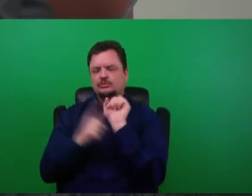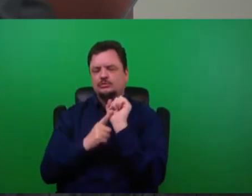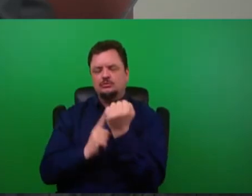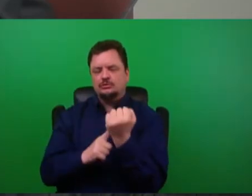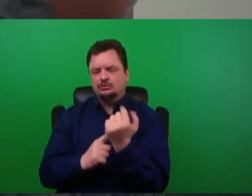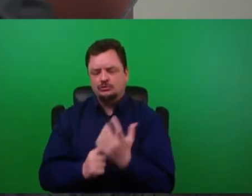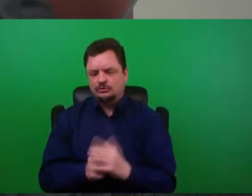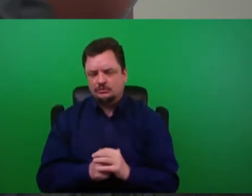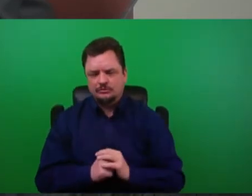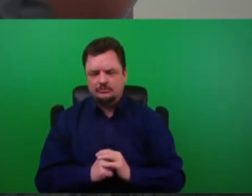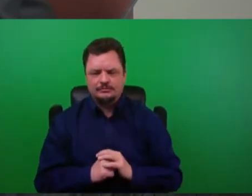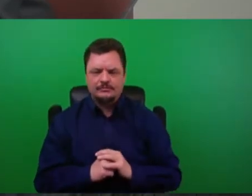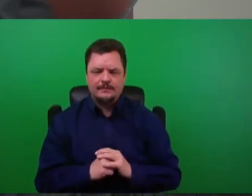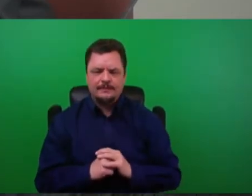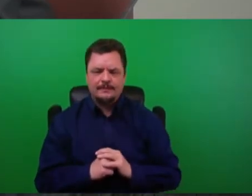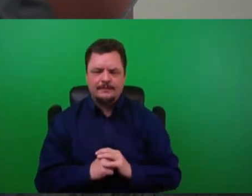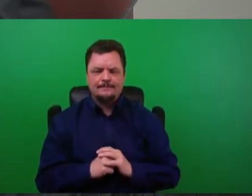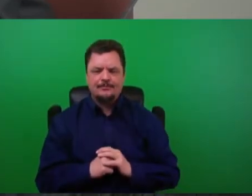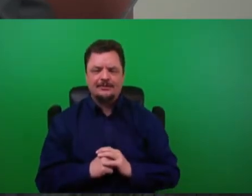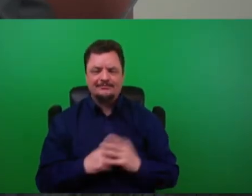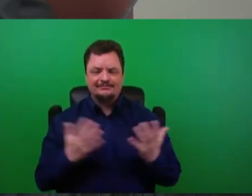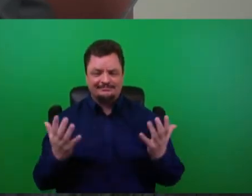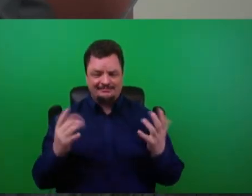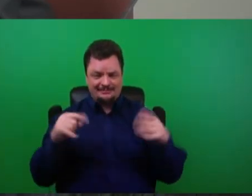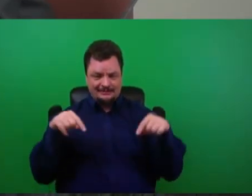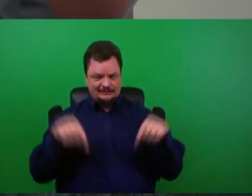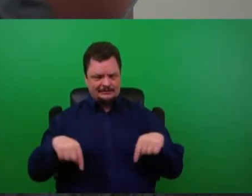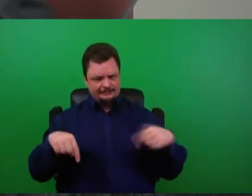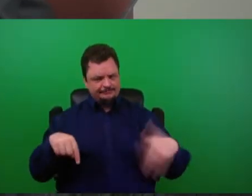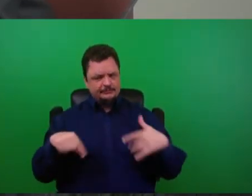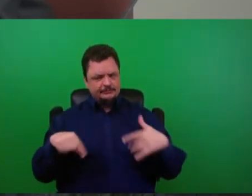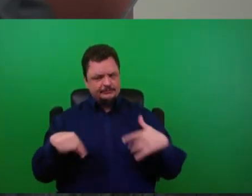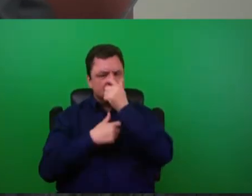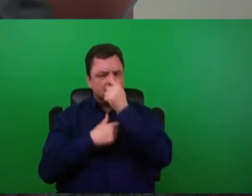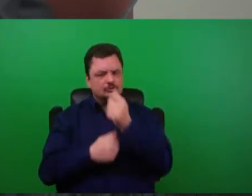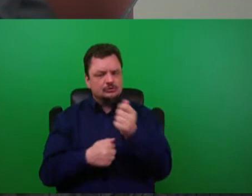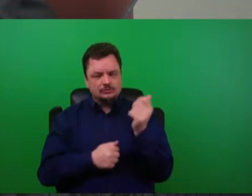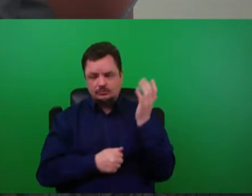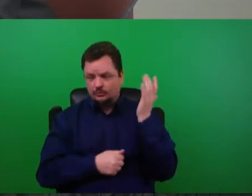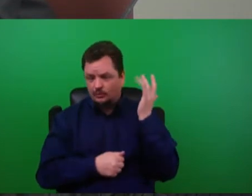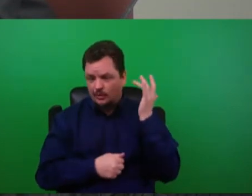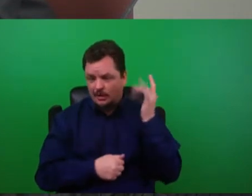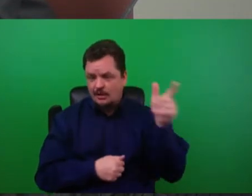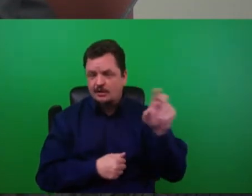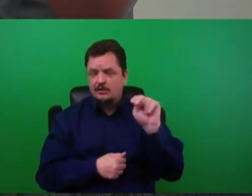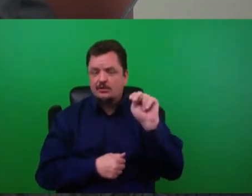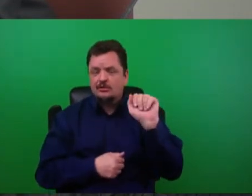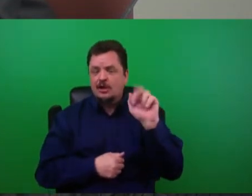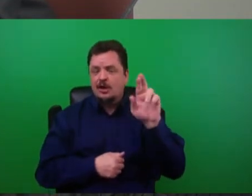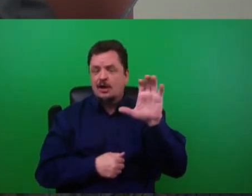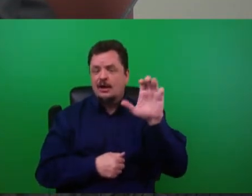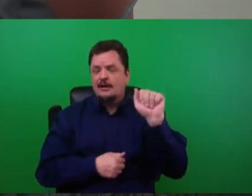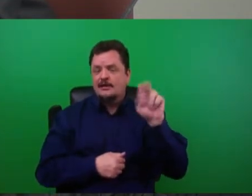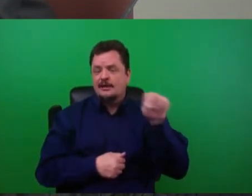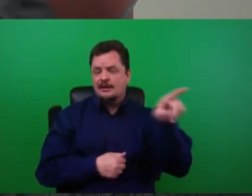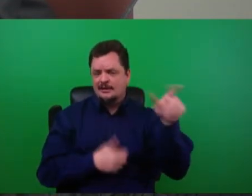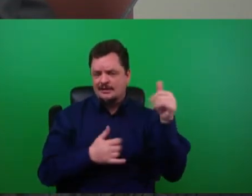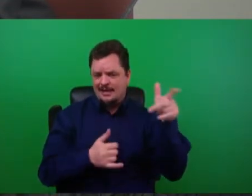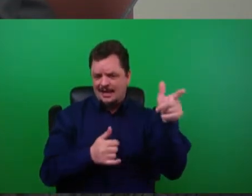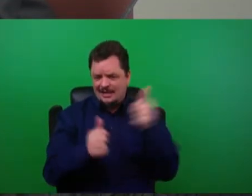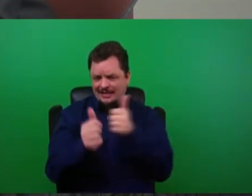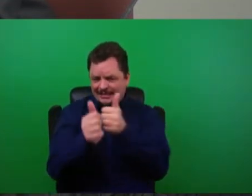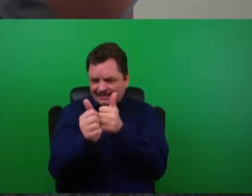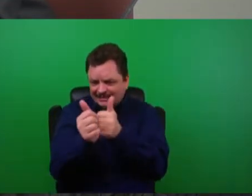And this is interesting to me. Is there Narcan located now at each D11 school, at